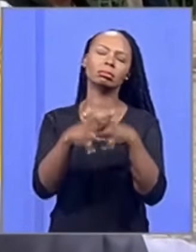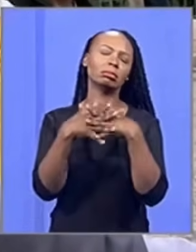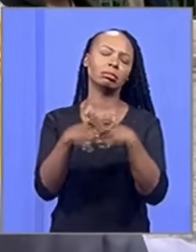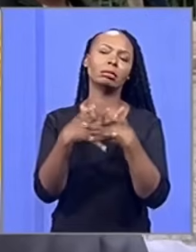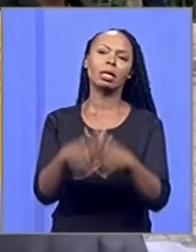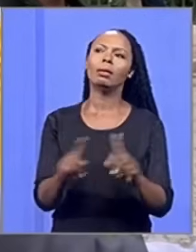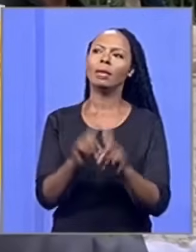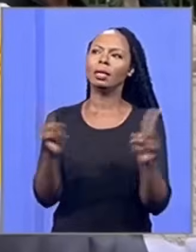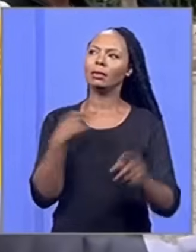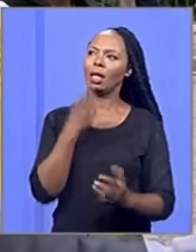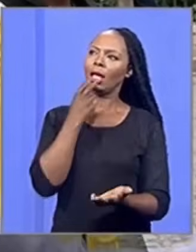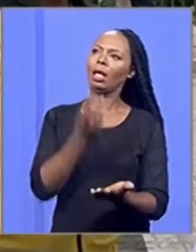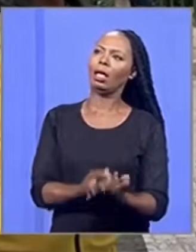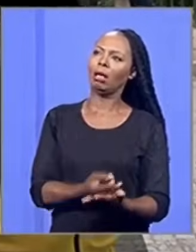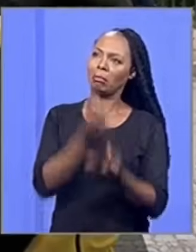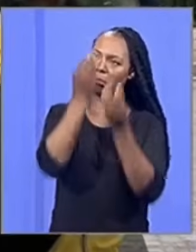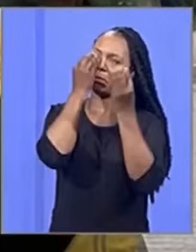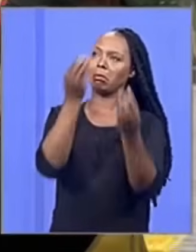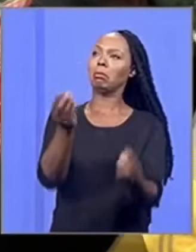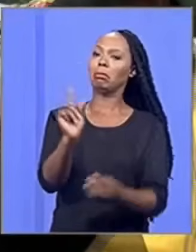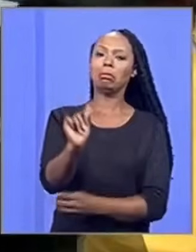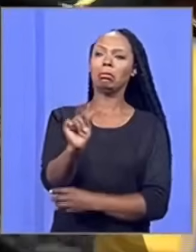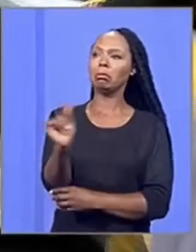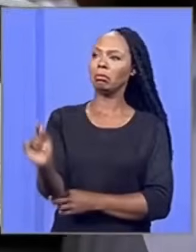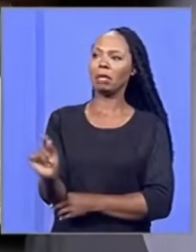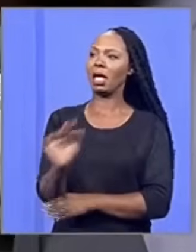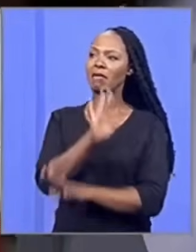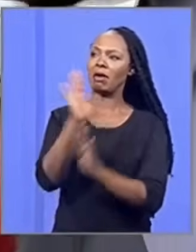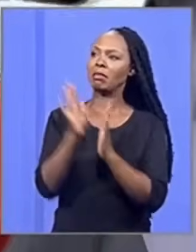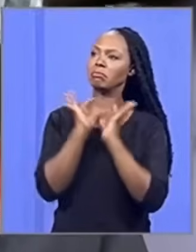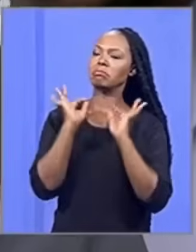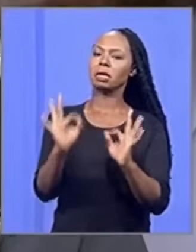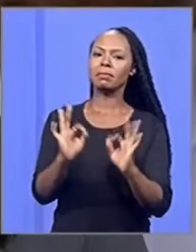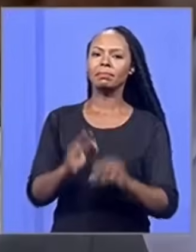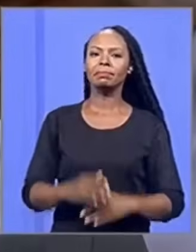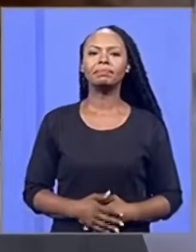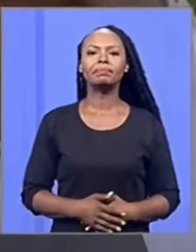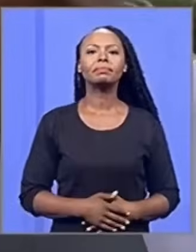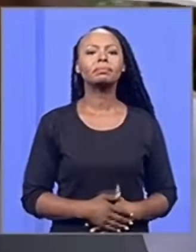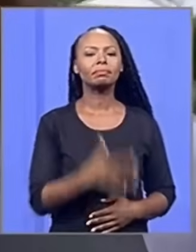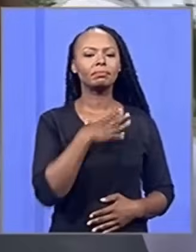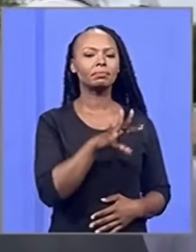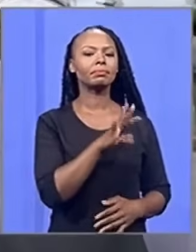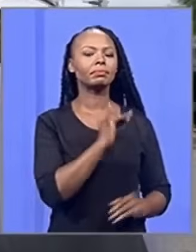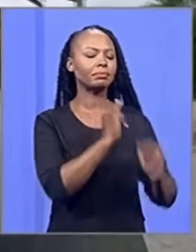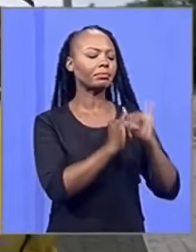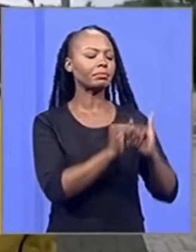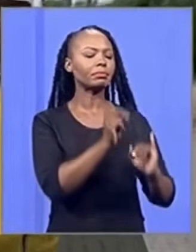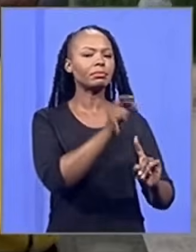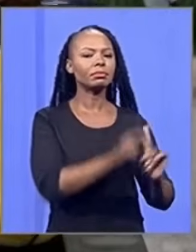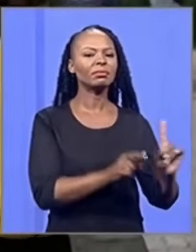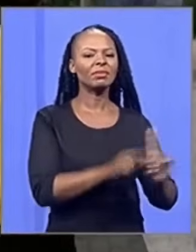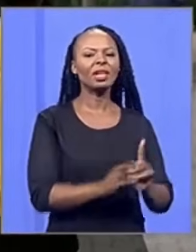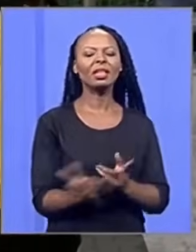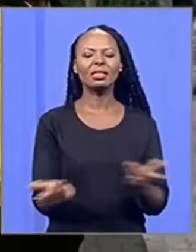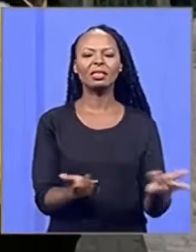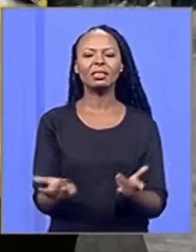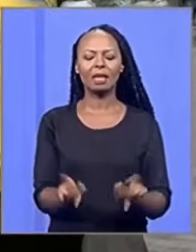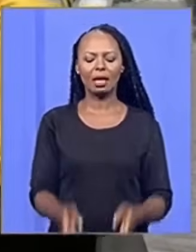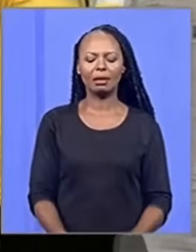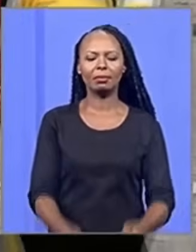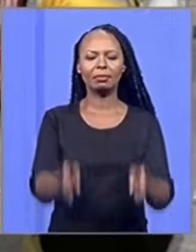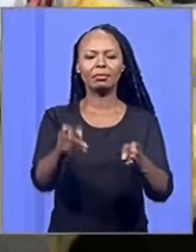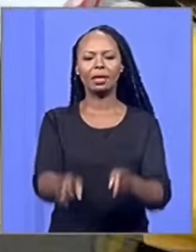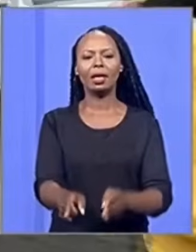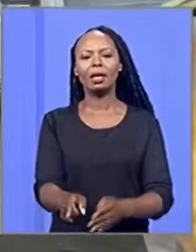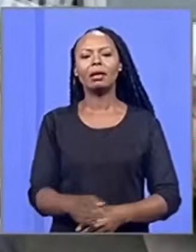today it's cleared. Re a leboga Thakura ke tlile go buisana gape le mong wa barekisi mono mo molelwaneng